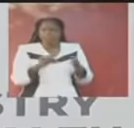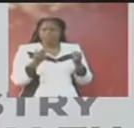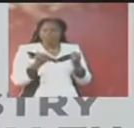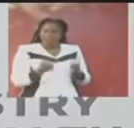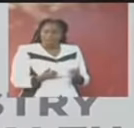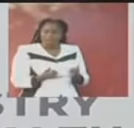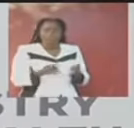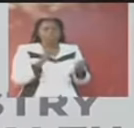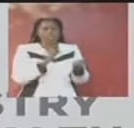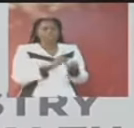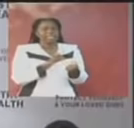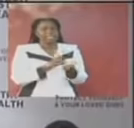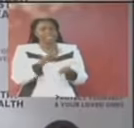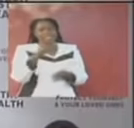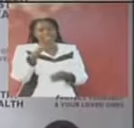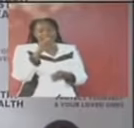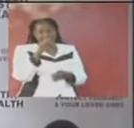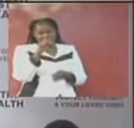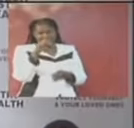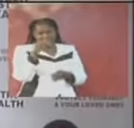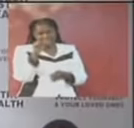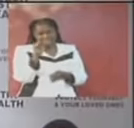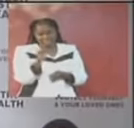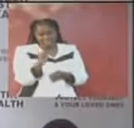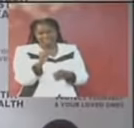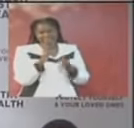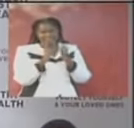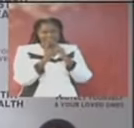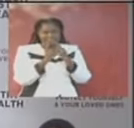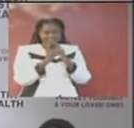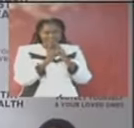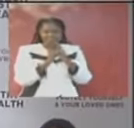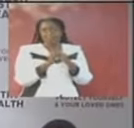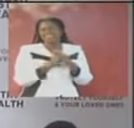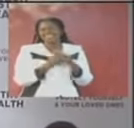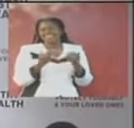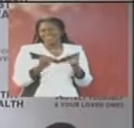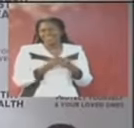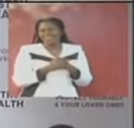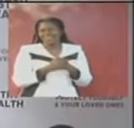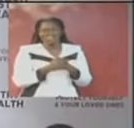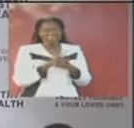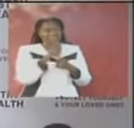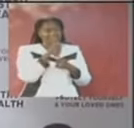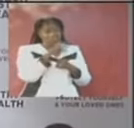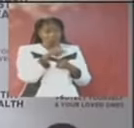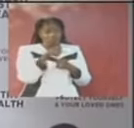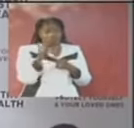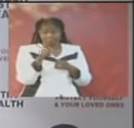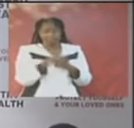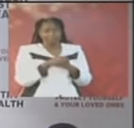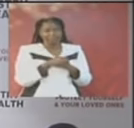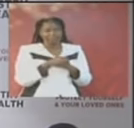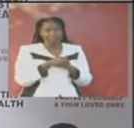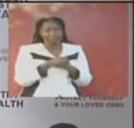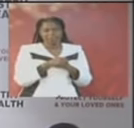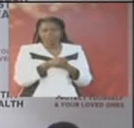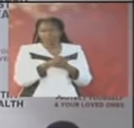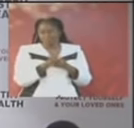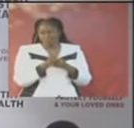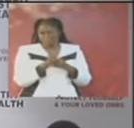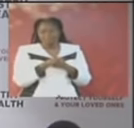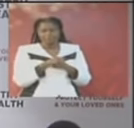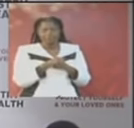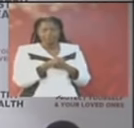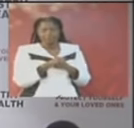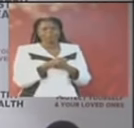to Dr. Hines for his discourse on the vaccine. Okay, thank you, Dr. Richards, and thank you, Prior, for the